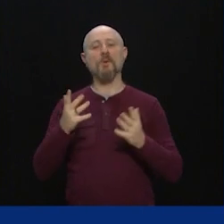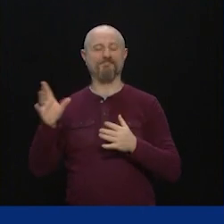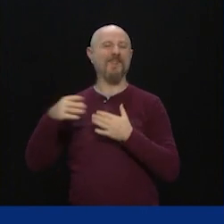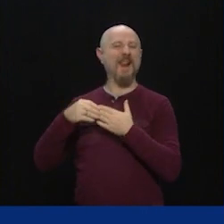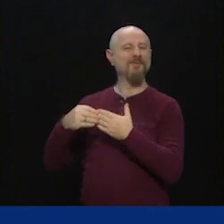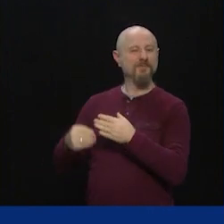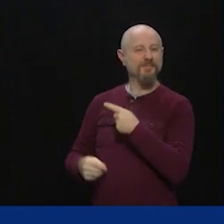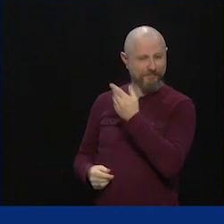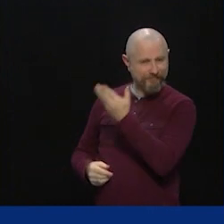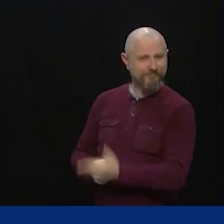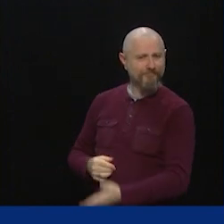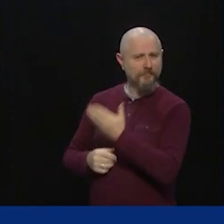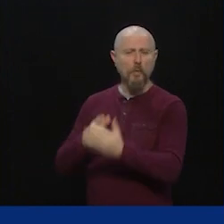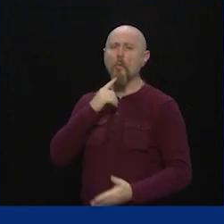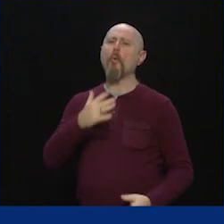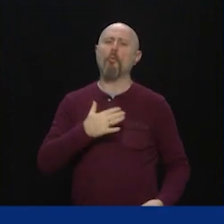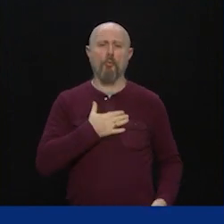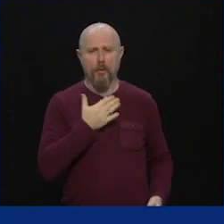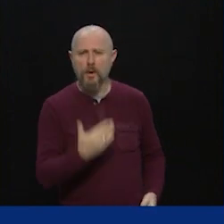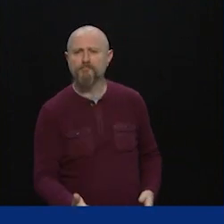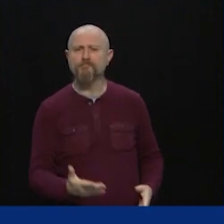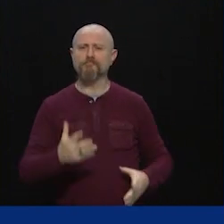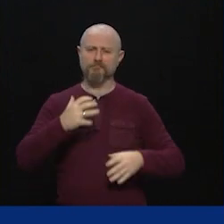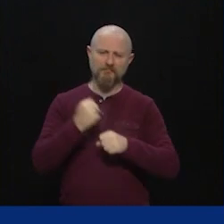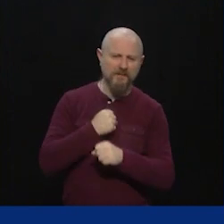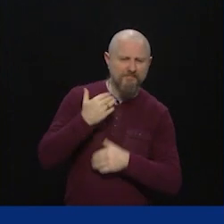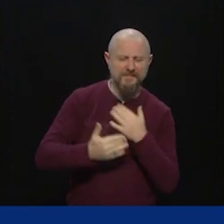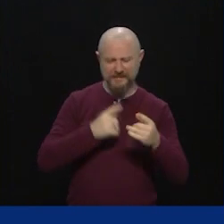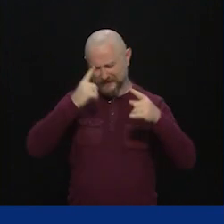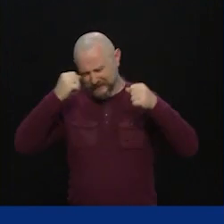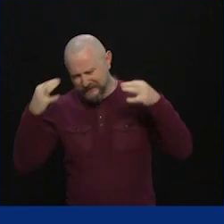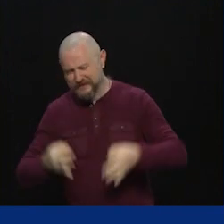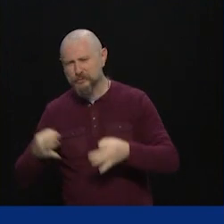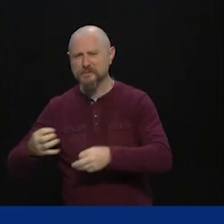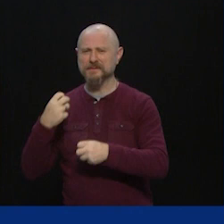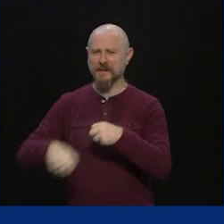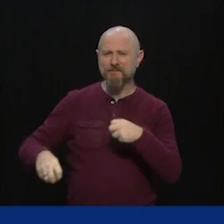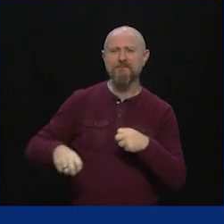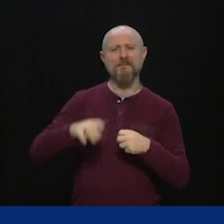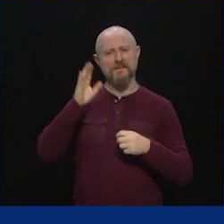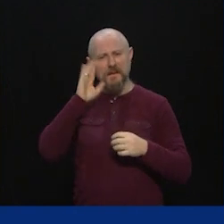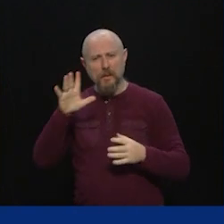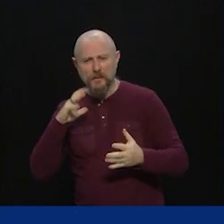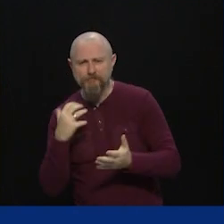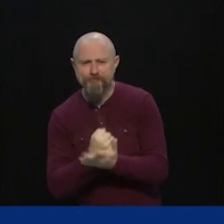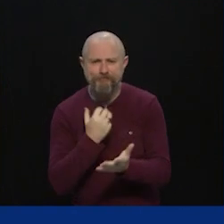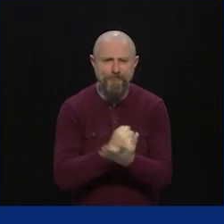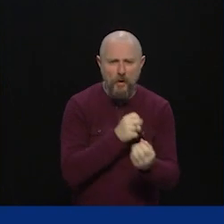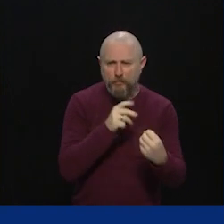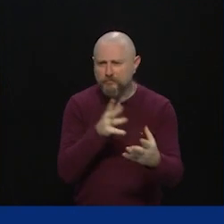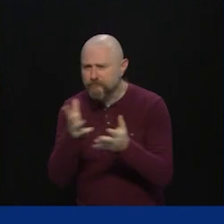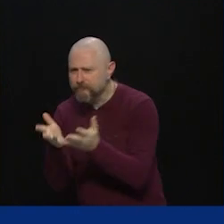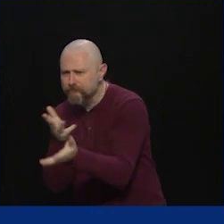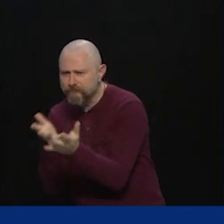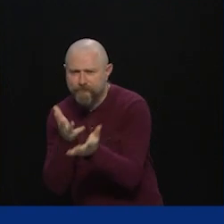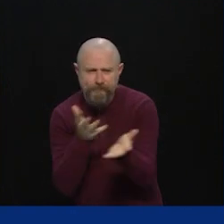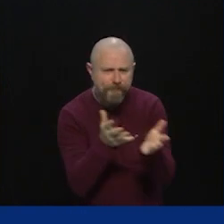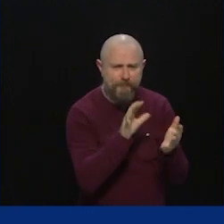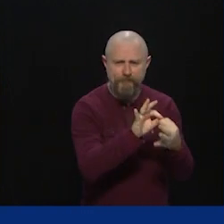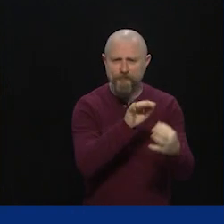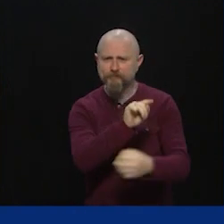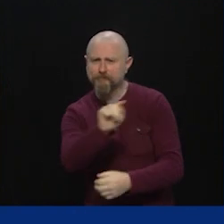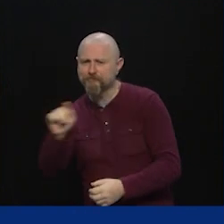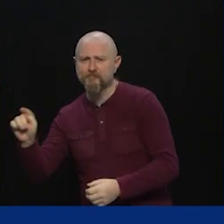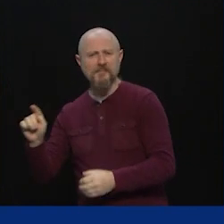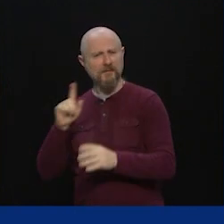do the tough decision, make the tough decisions, but also to leverage the relationships that you have developed over many years of